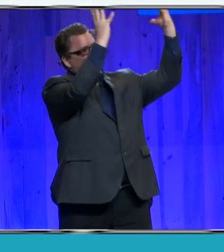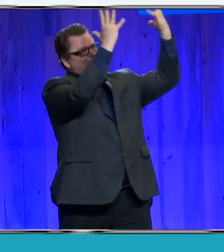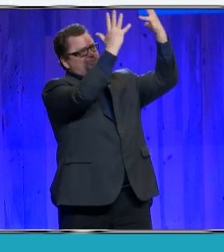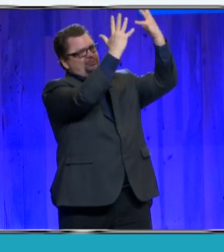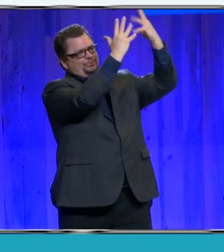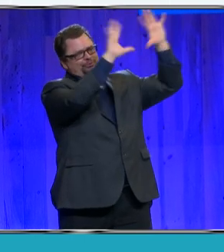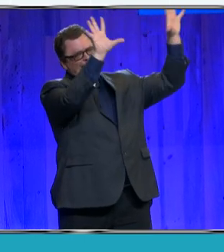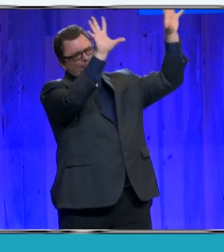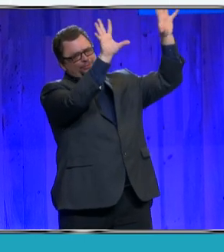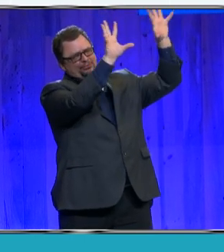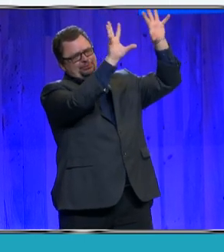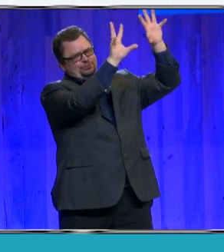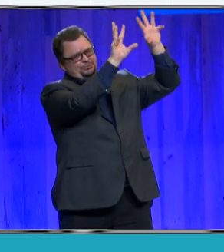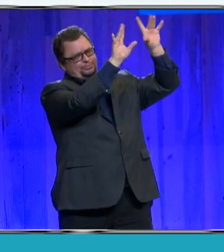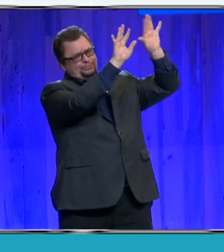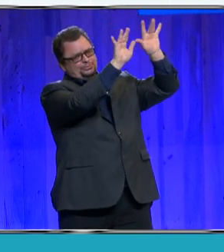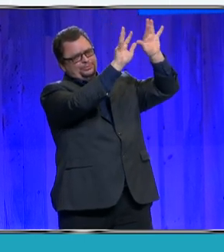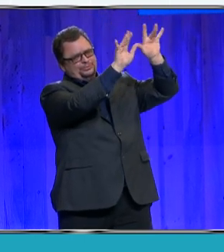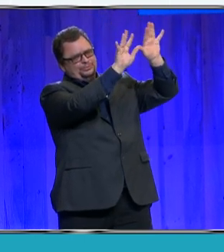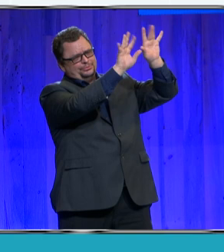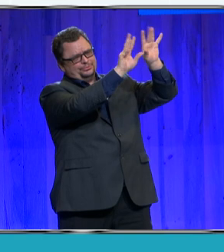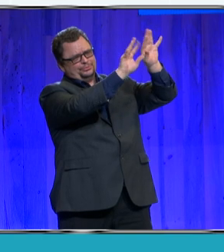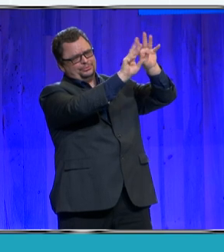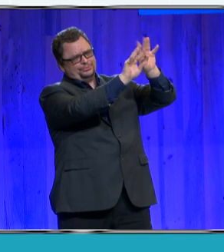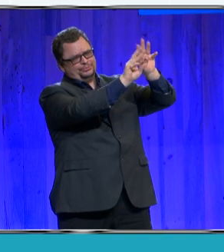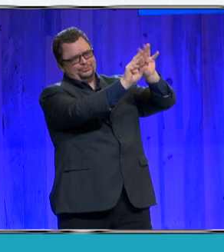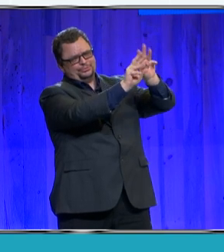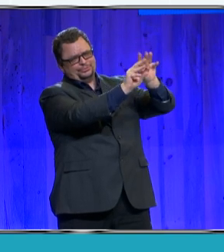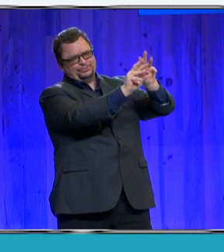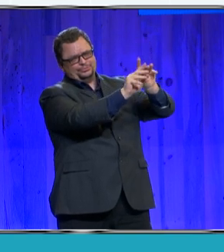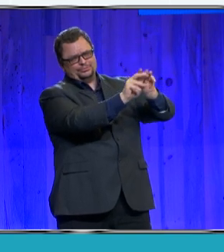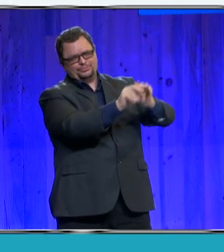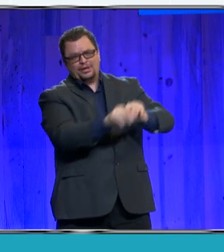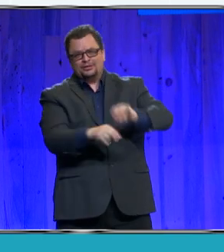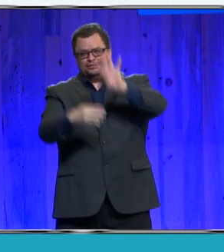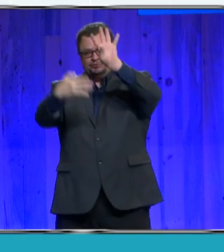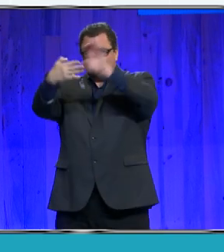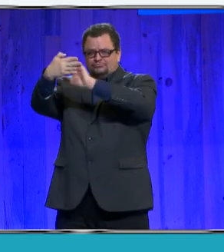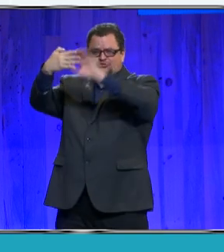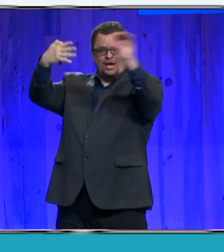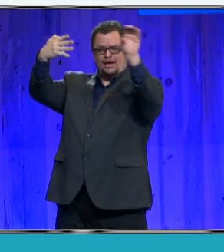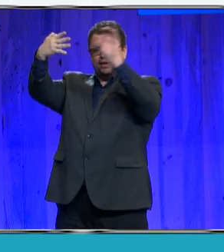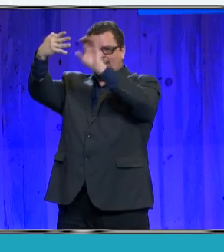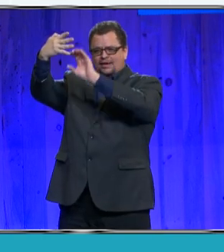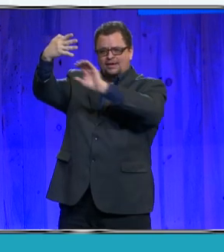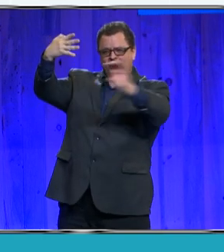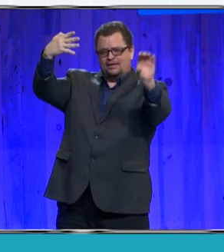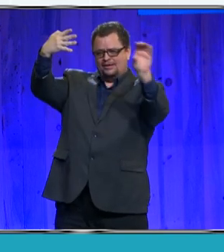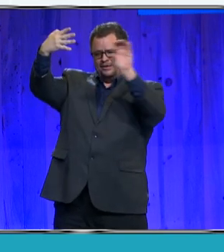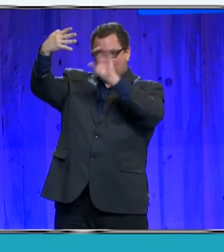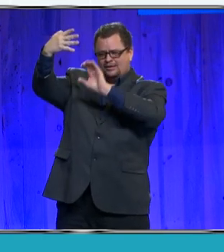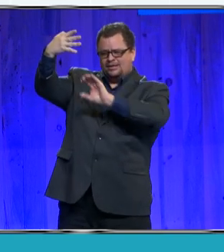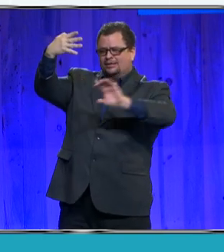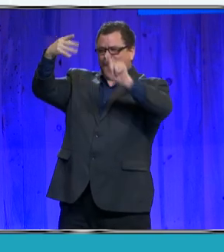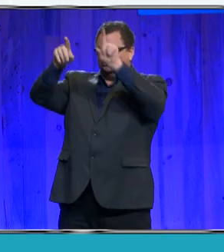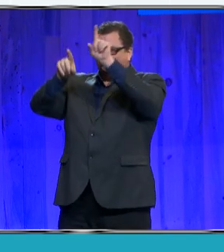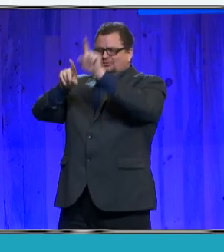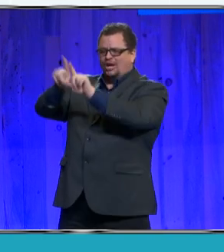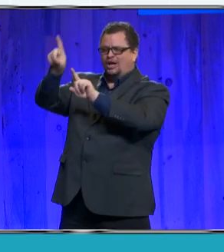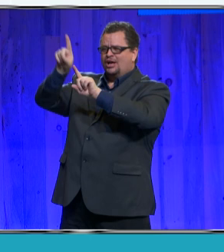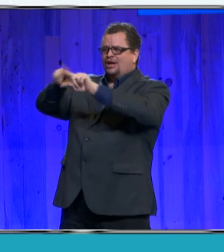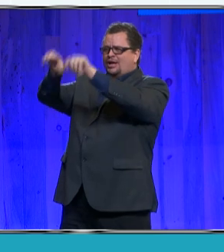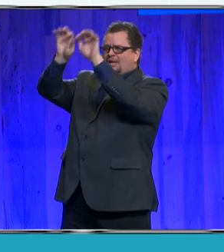last gleaming, whose broad stripes and bright stars